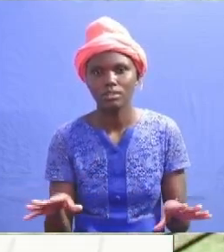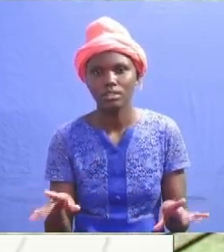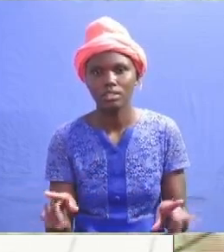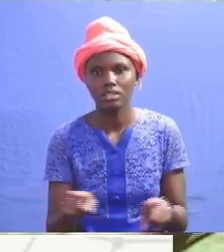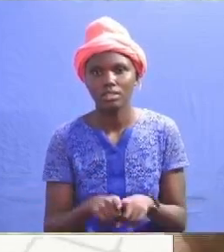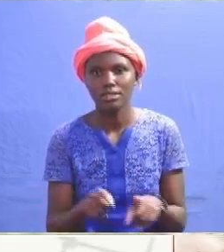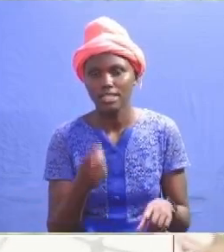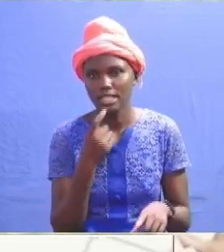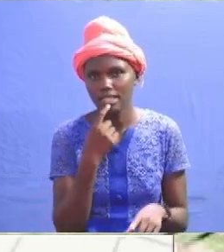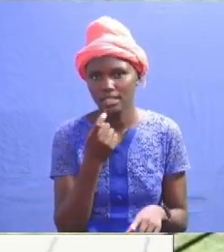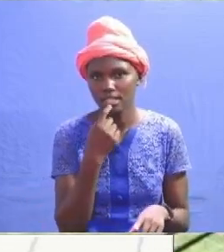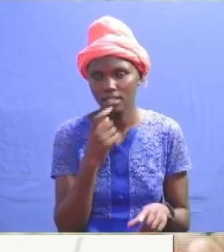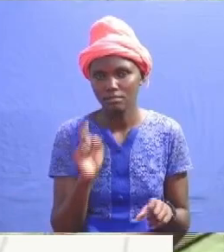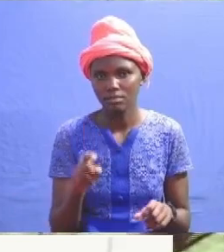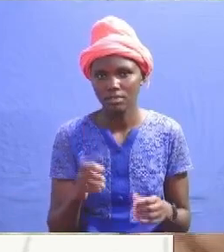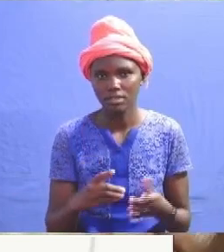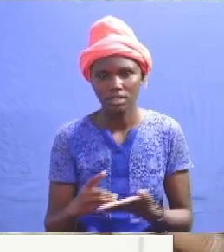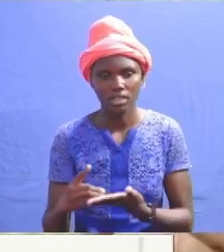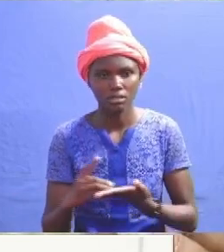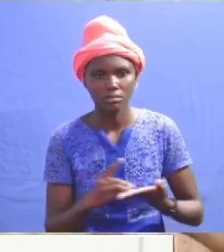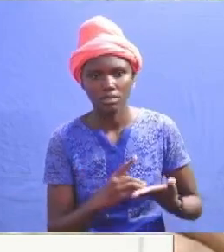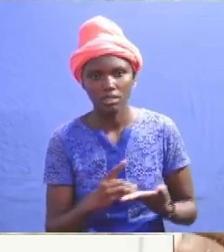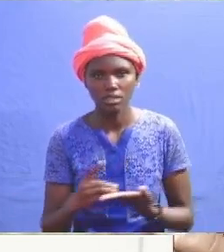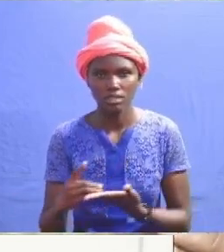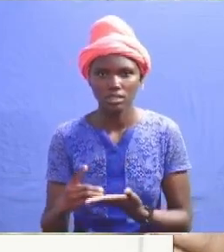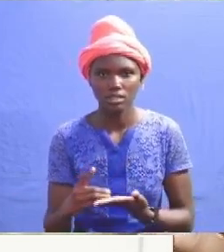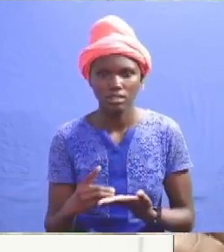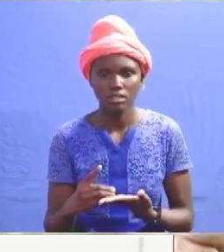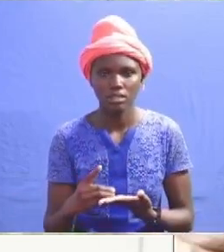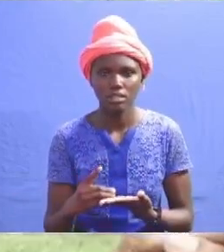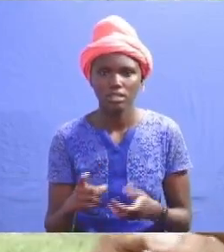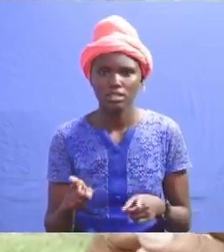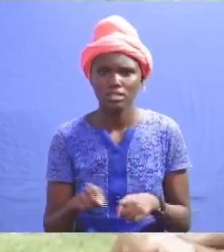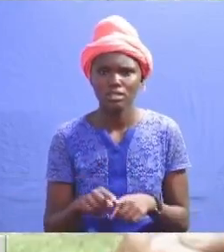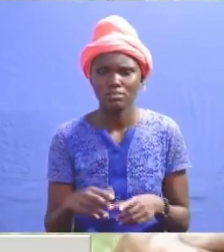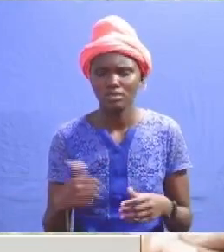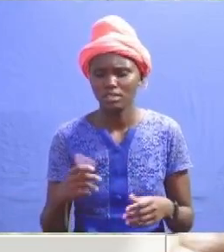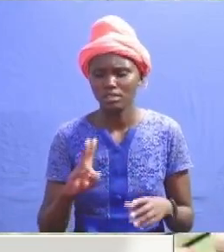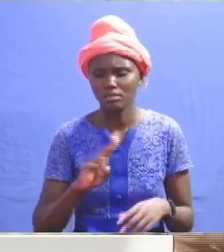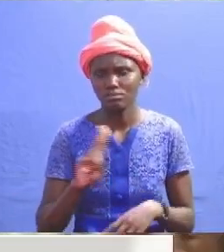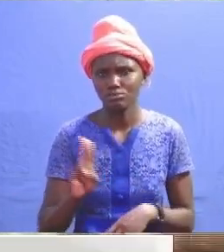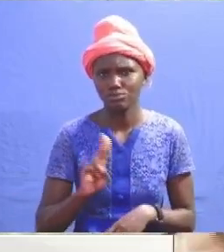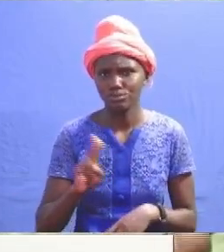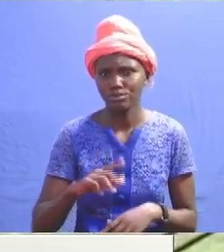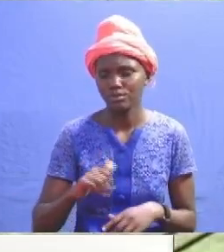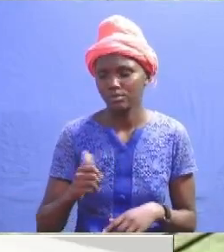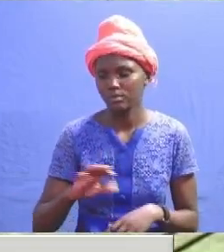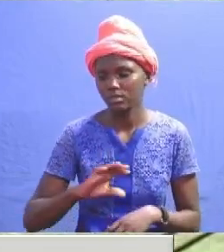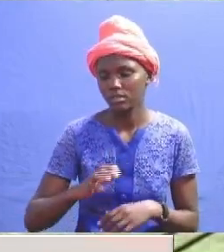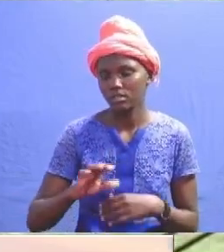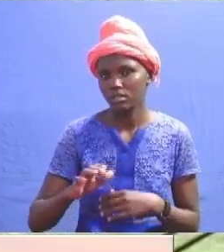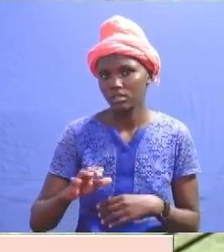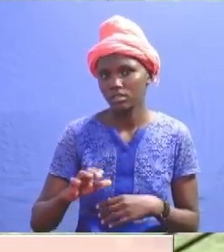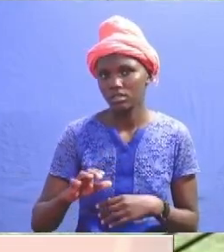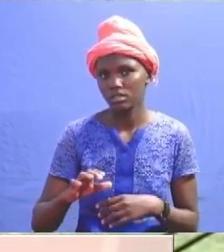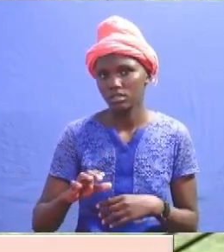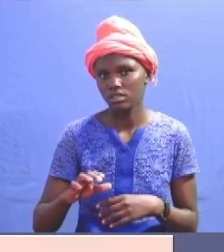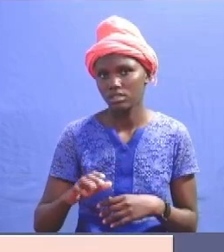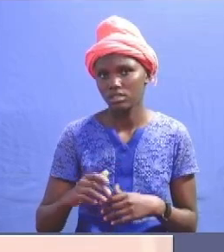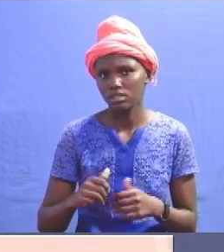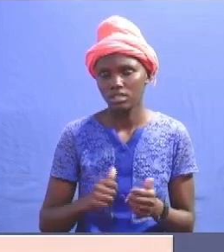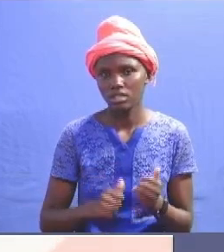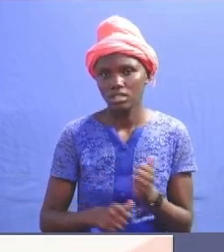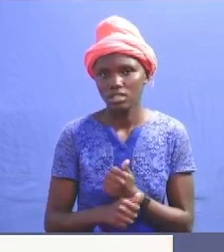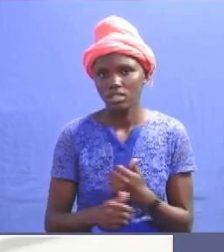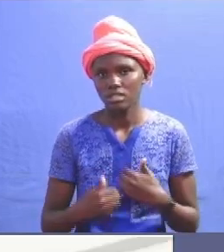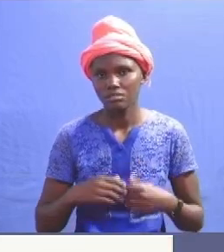tested, debated, made sure that even those using it from other countries are using it without damage. We